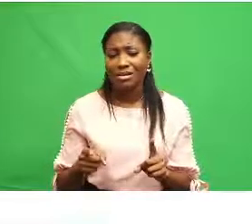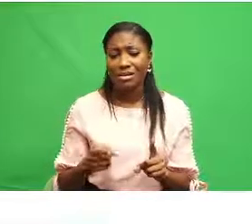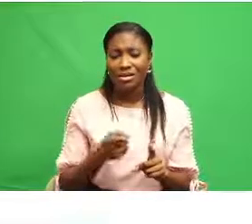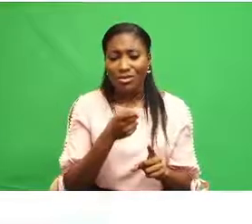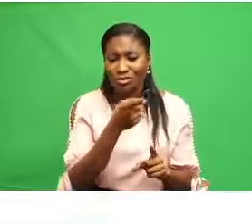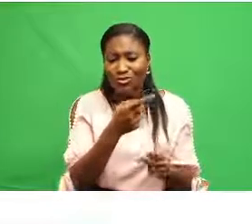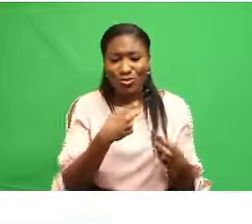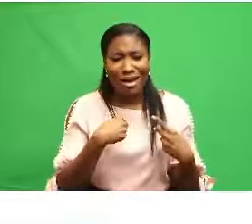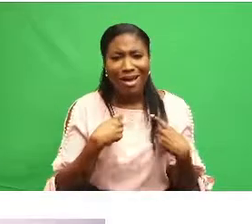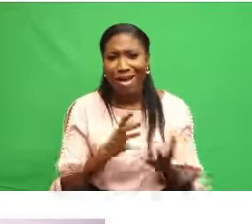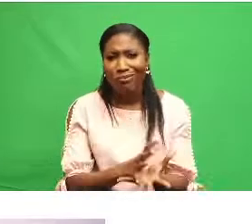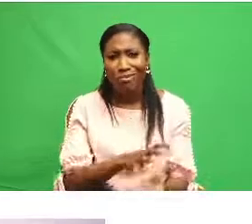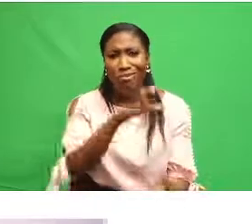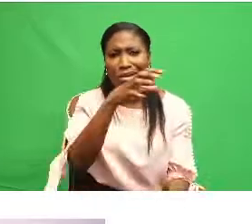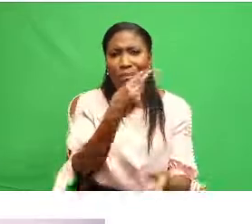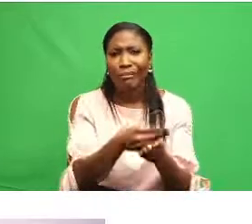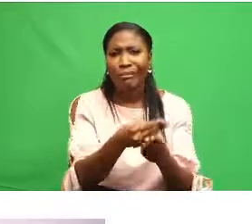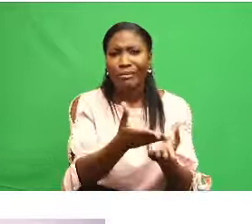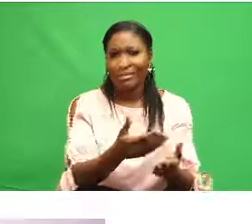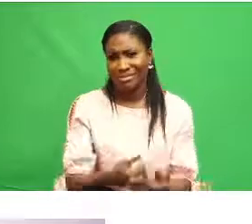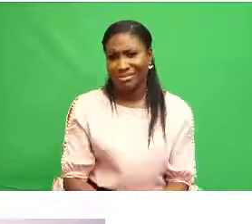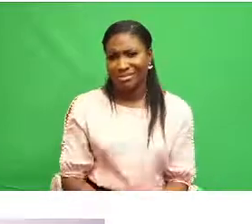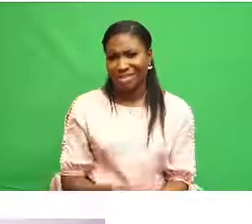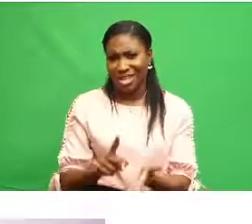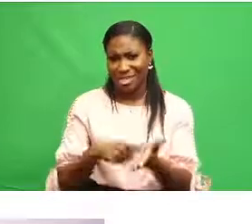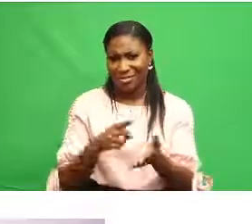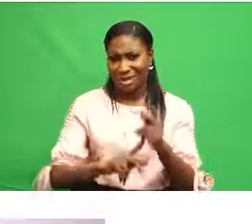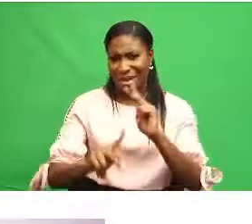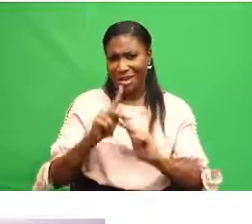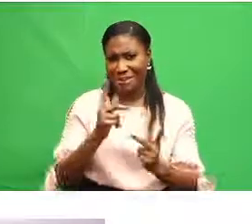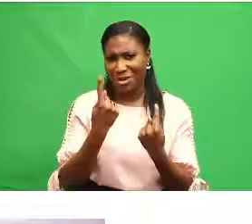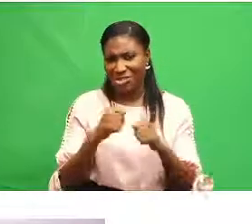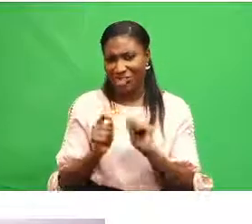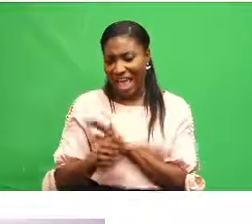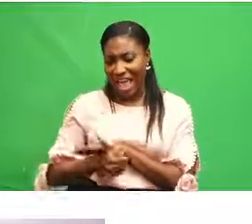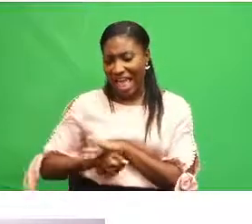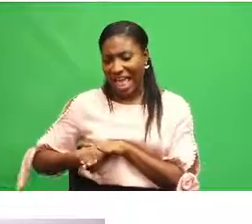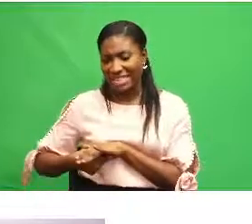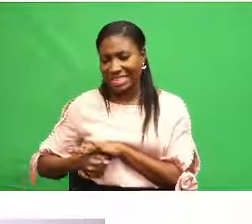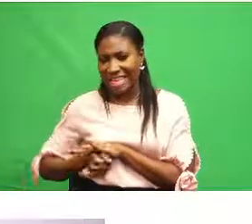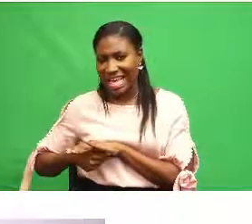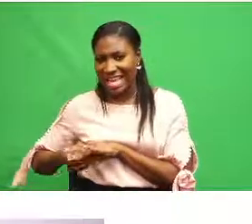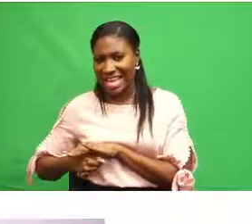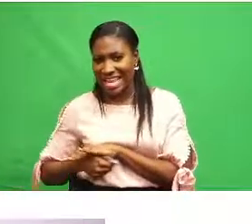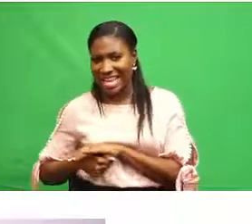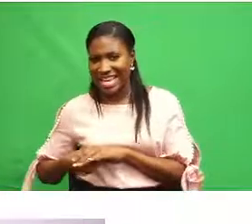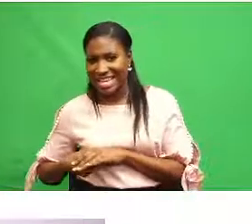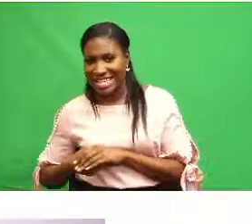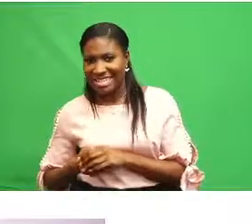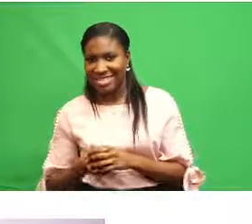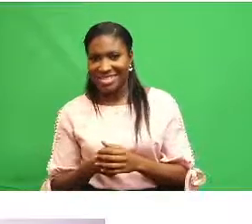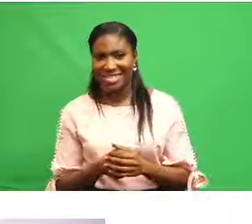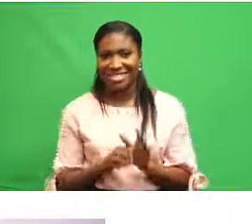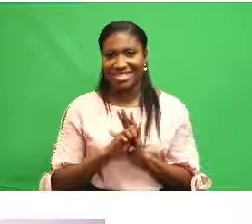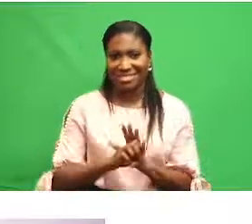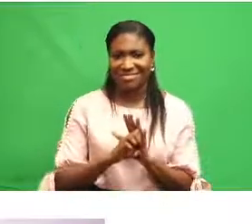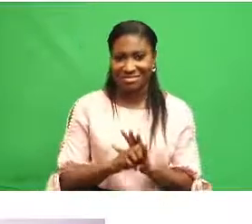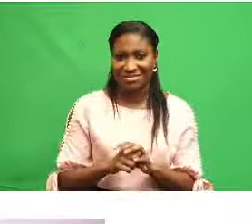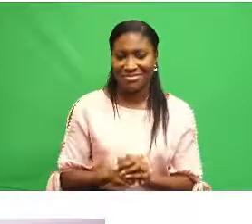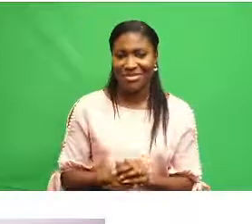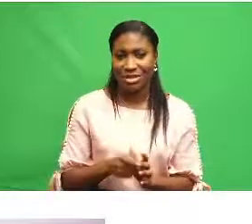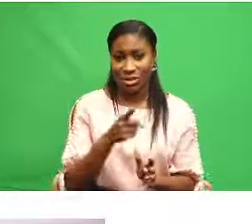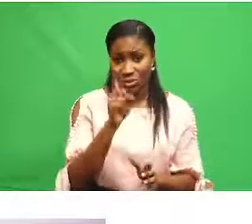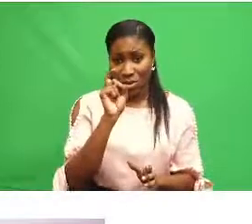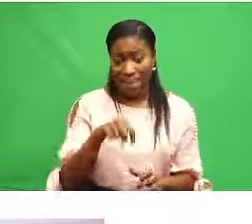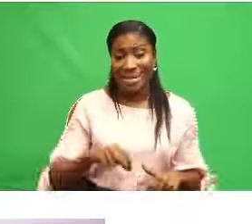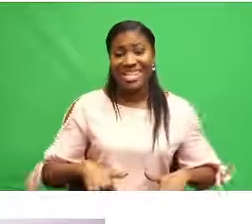And as Trinbagonians, we are very innovative in finding ways to hide resources, to hide our status. For example, you ought to be residing in